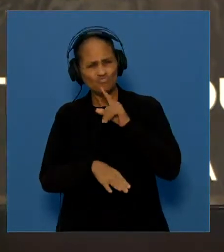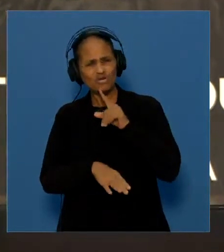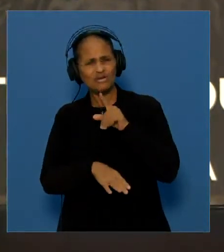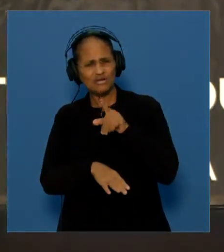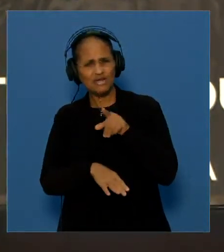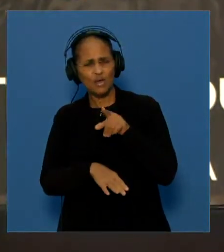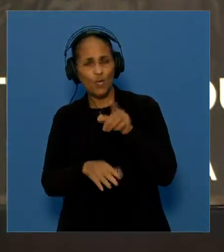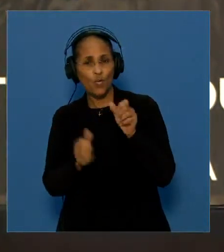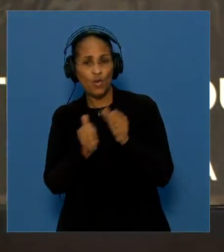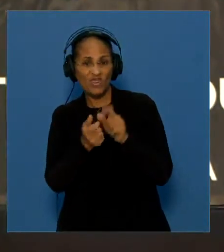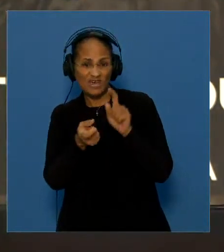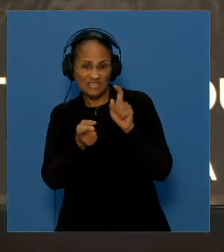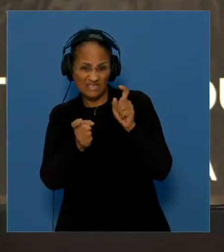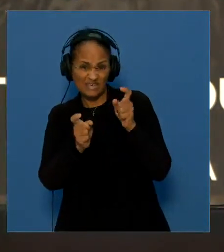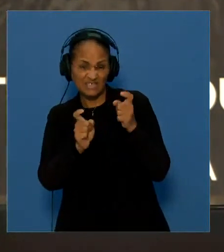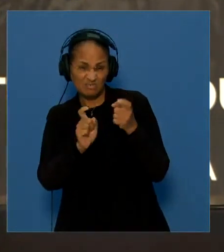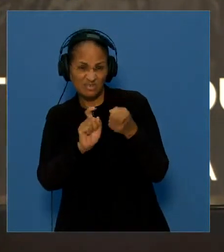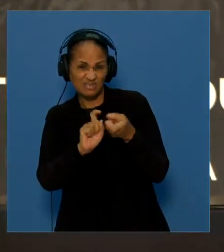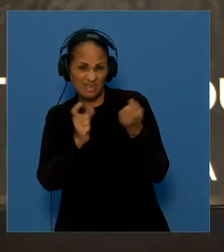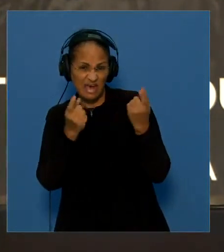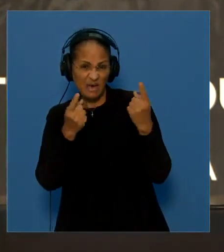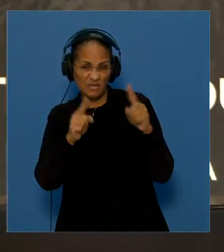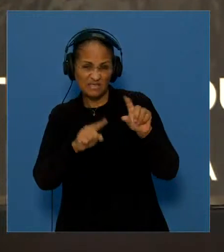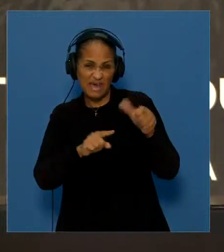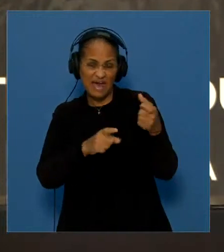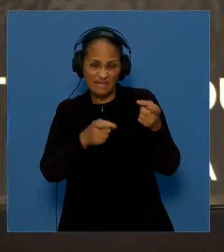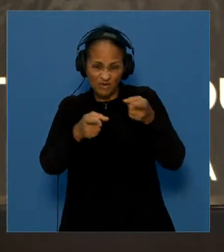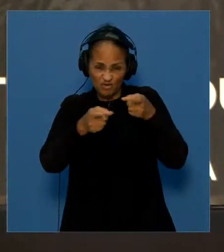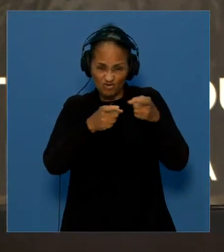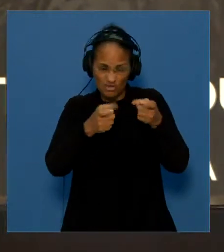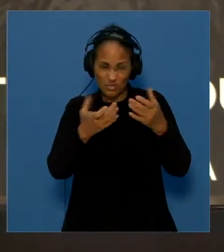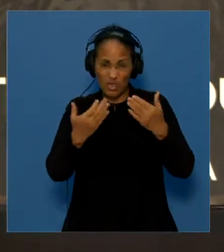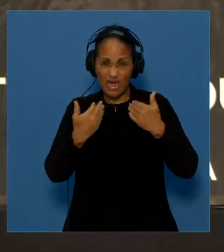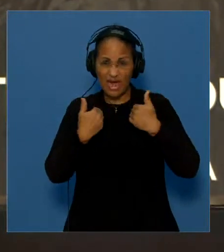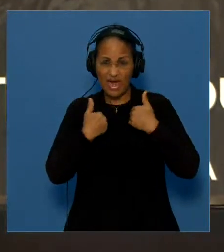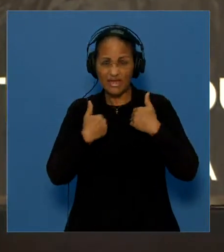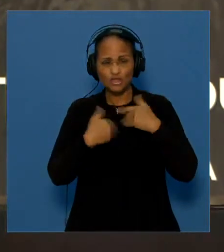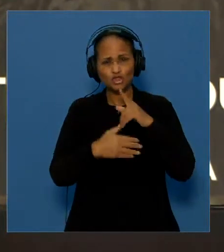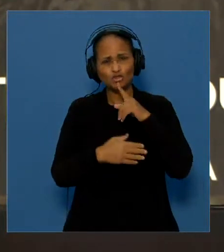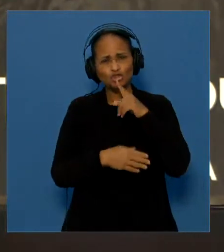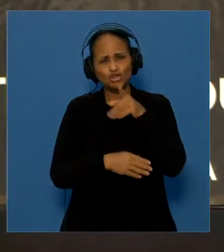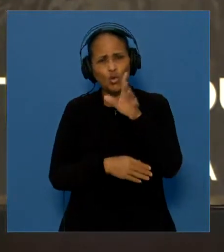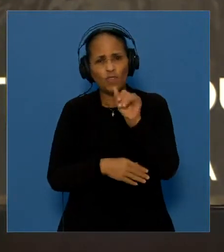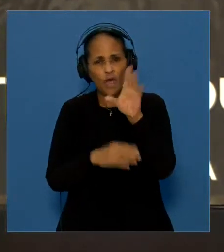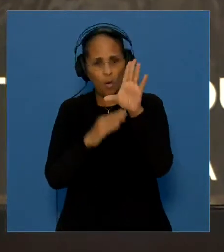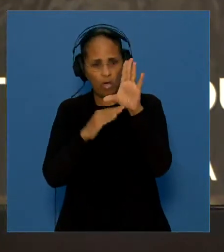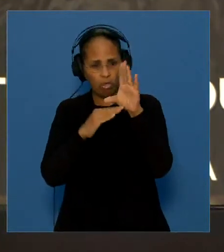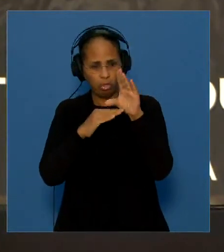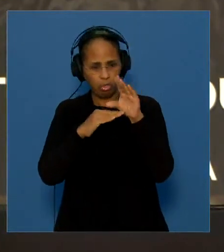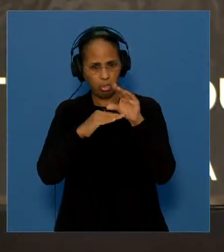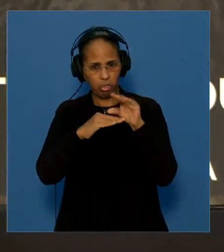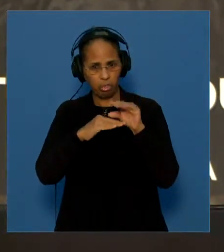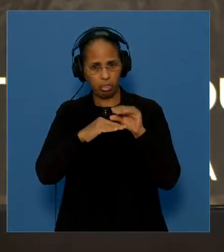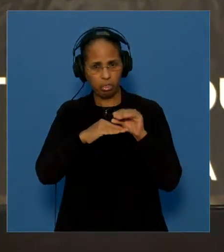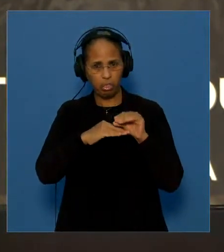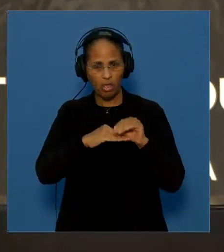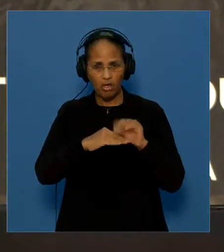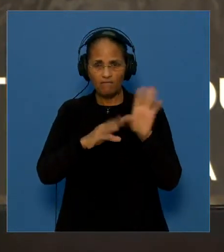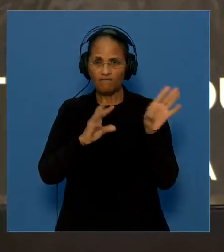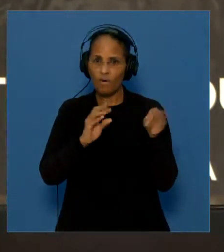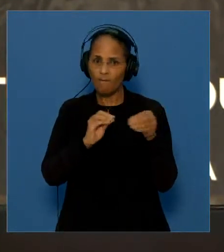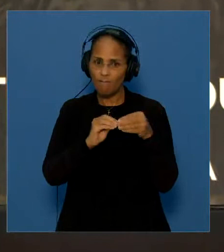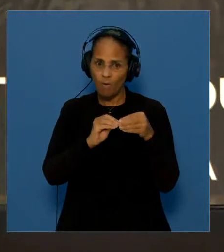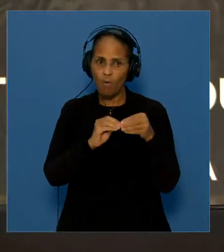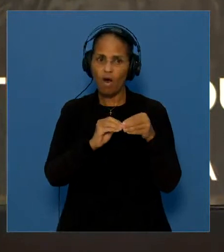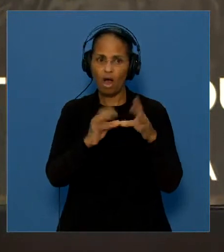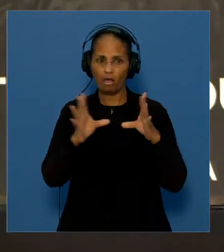with adjustments which are made to any controls of which we have, and to ensure that we minimize the possibility for onward transmission of this